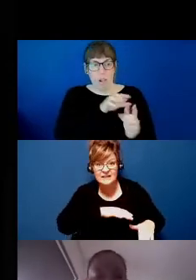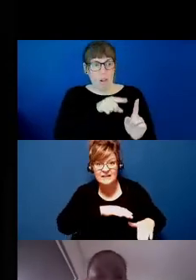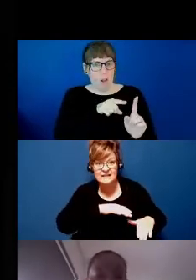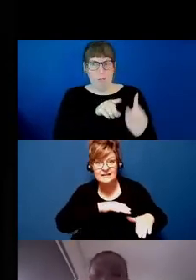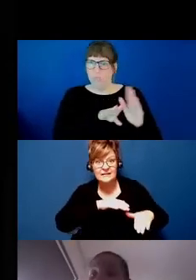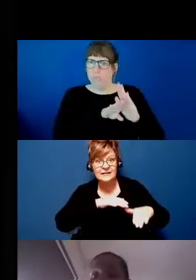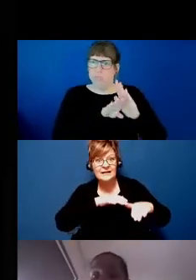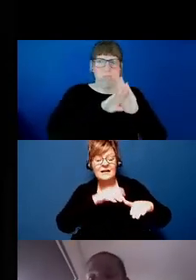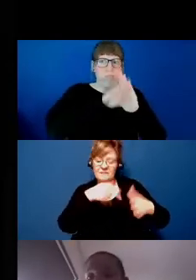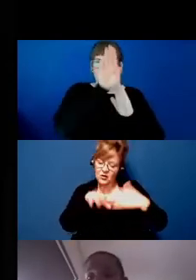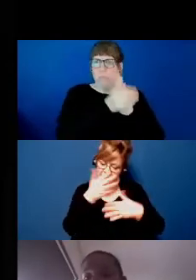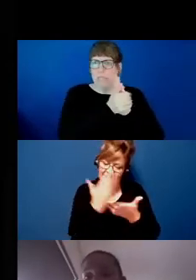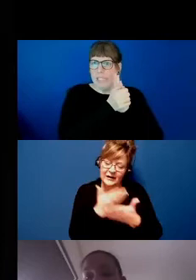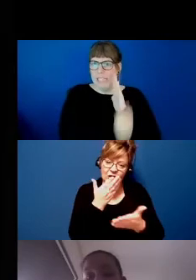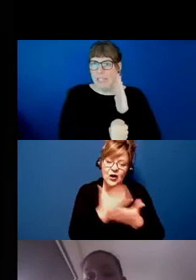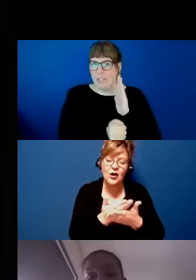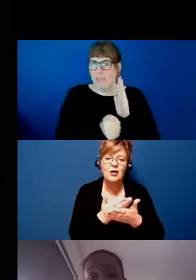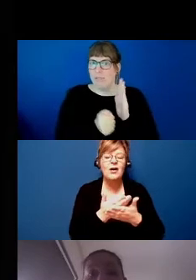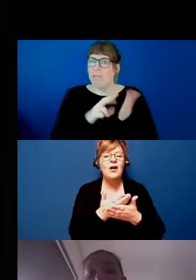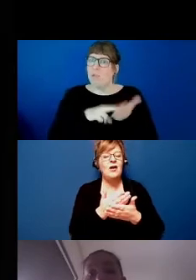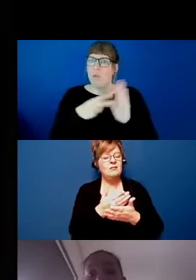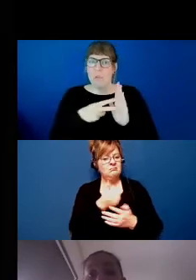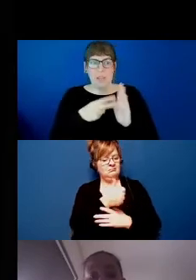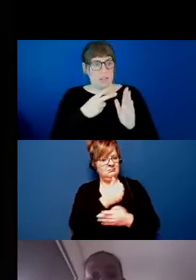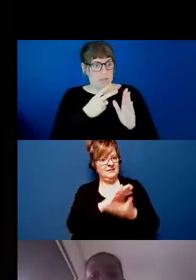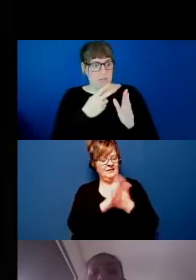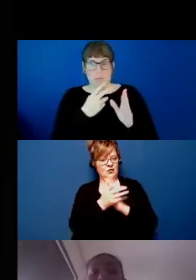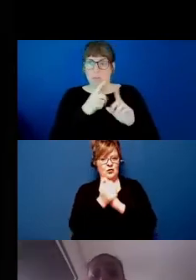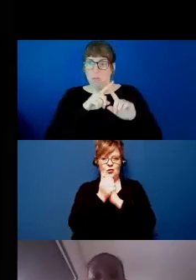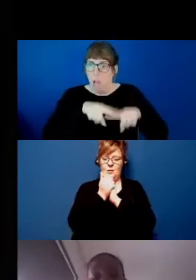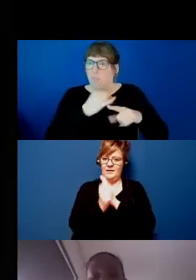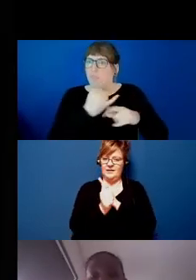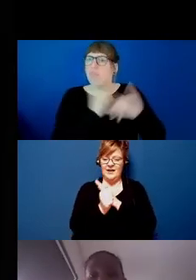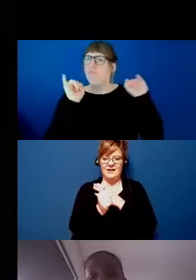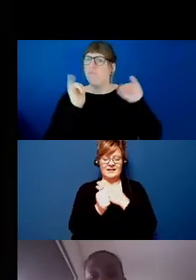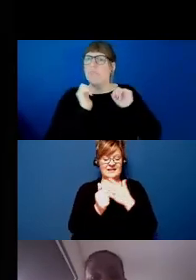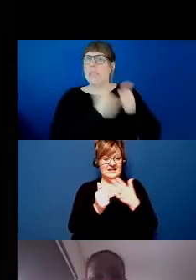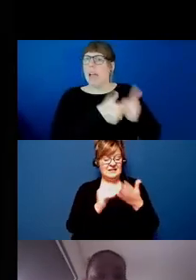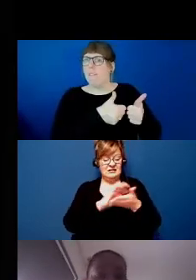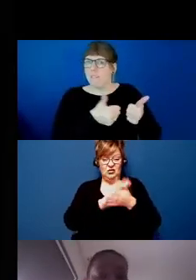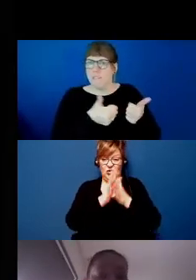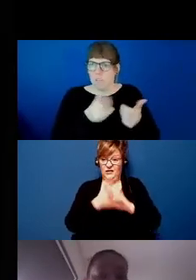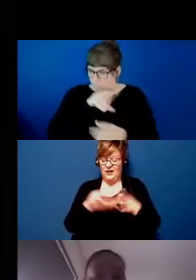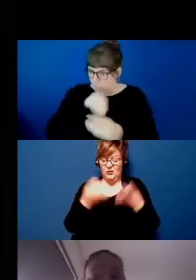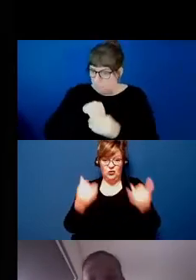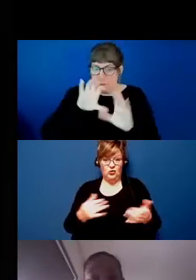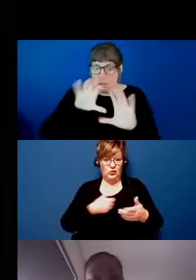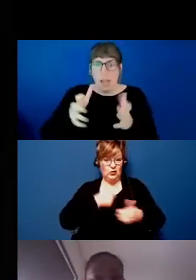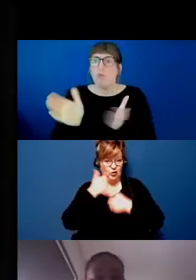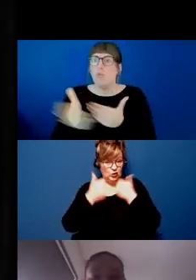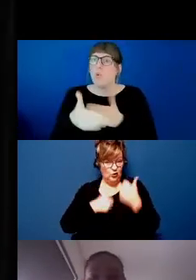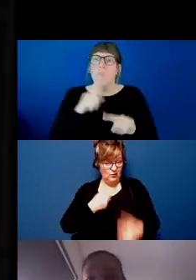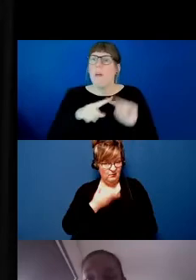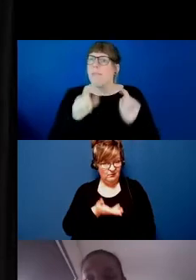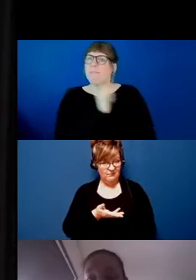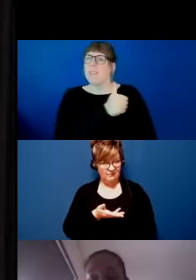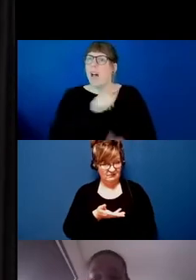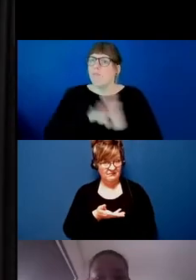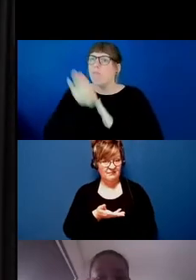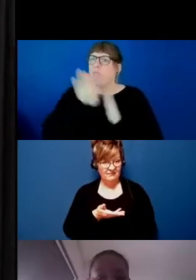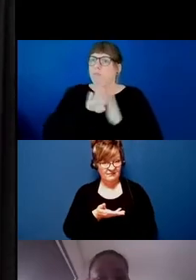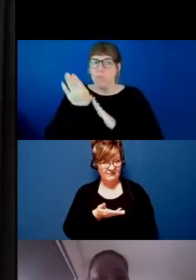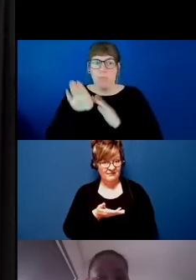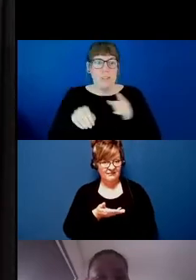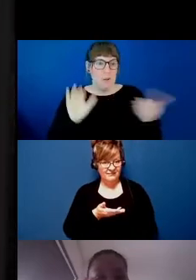her skills. She was able to be completely self-sufficient within our classroom setting. And so this